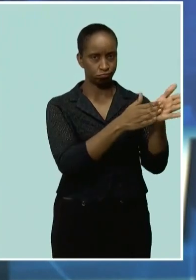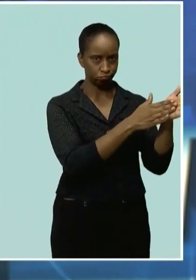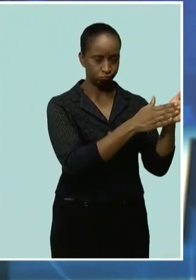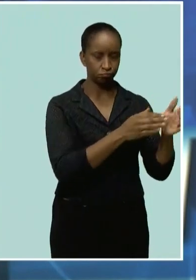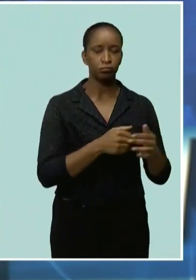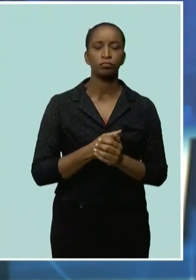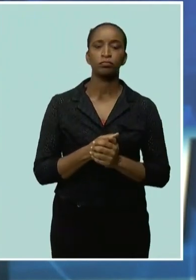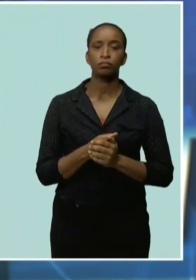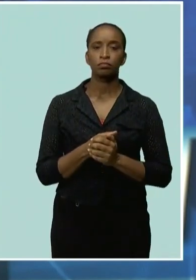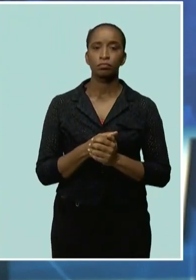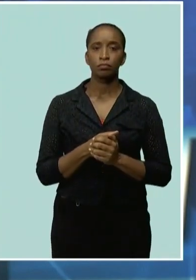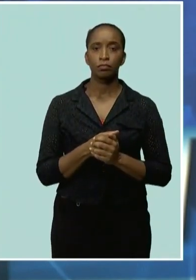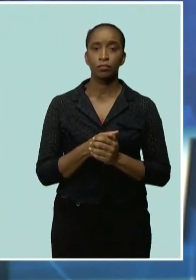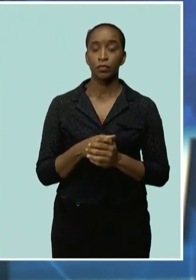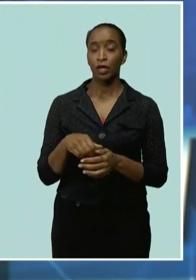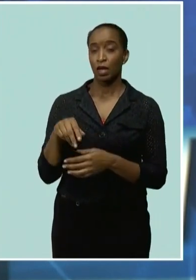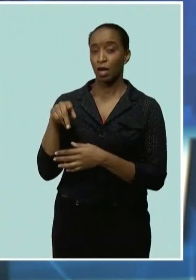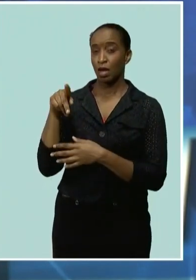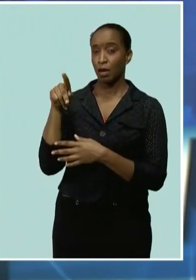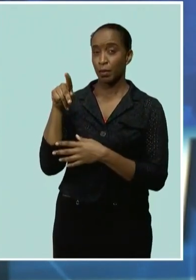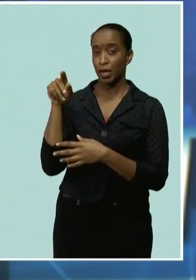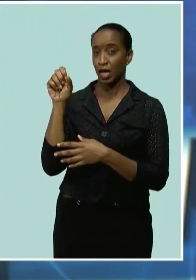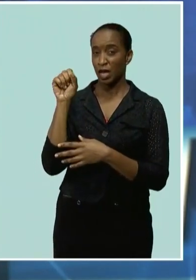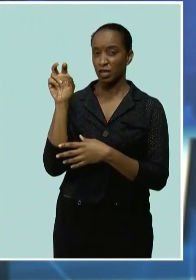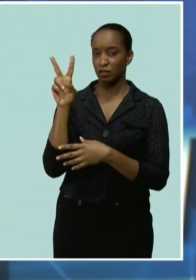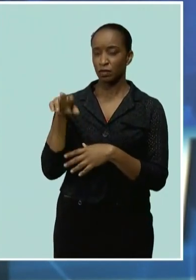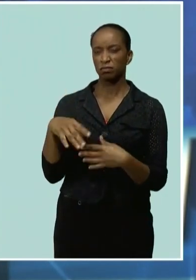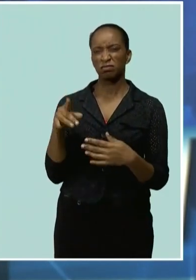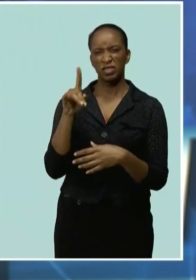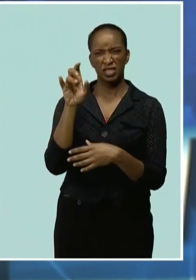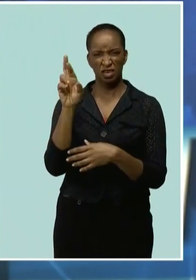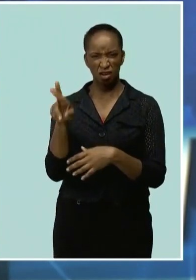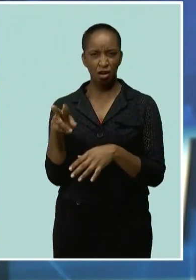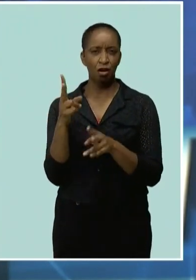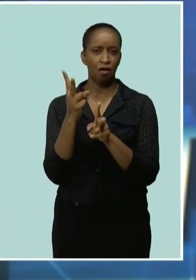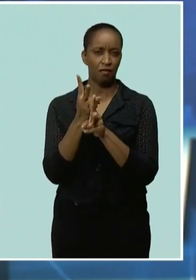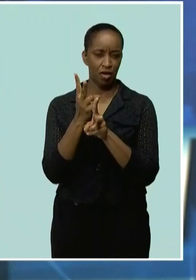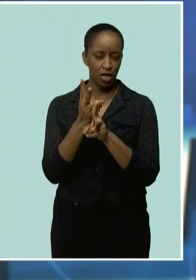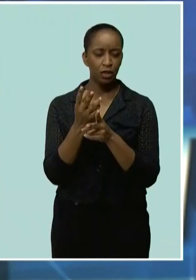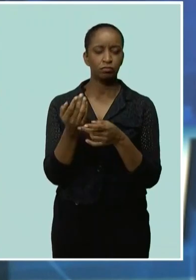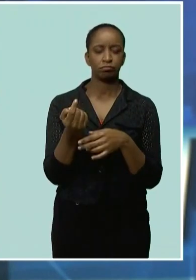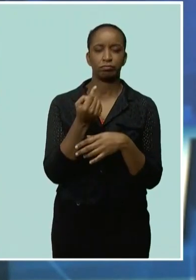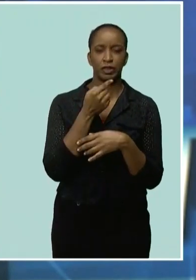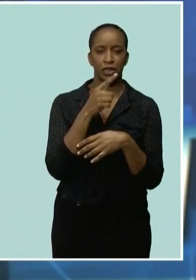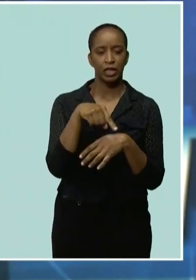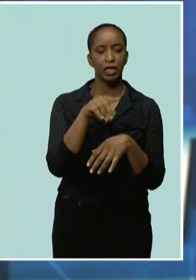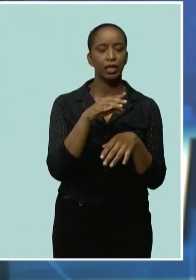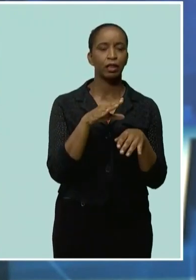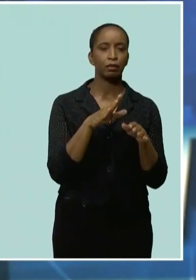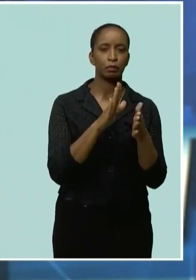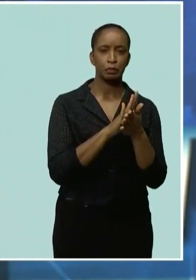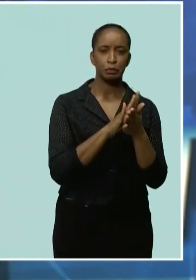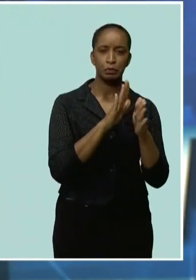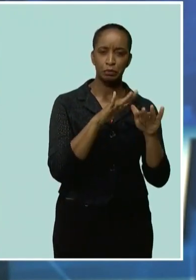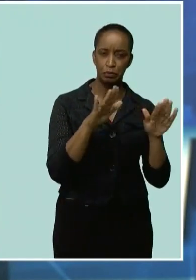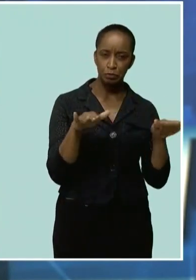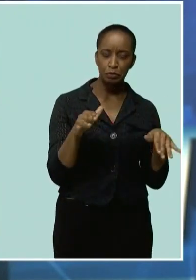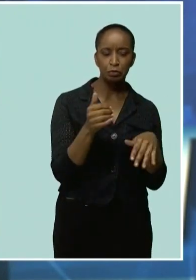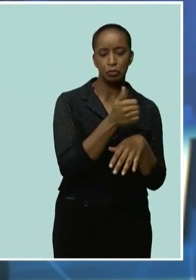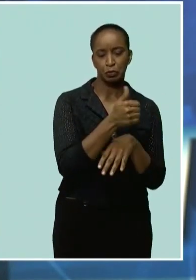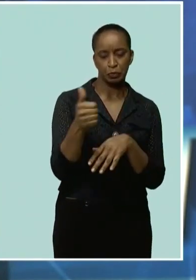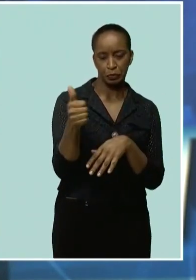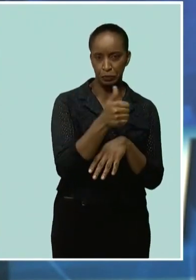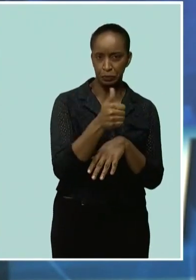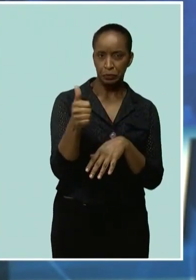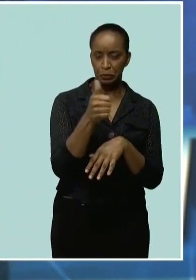vehicle spokesperson is tonight reporting a relatively smooth resumption to transporting school children to and from their respective